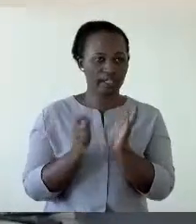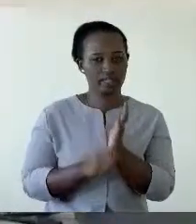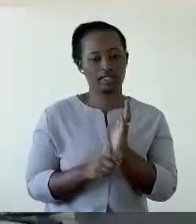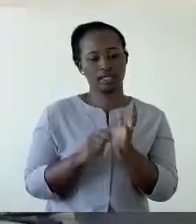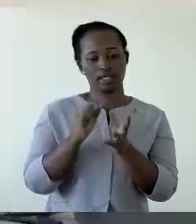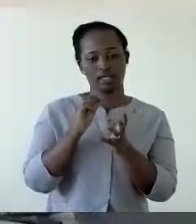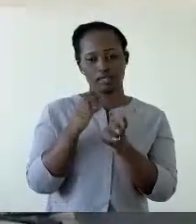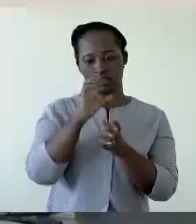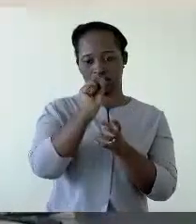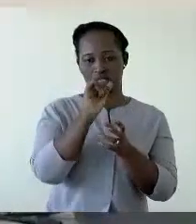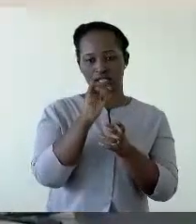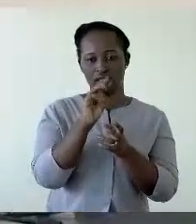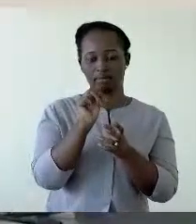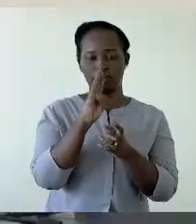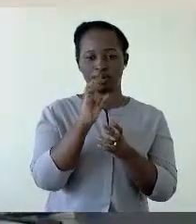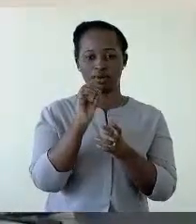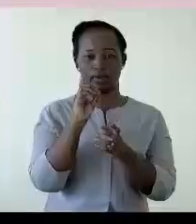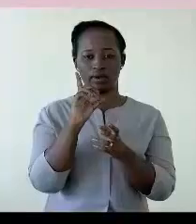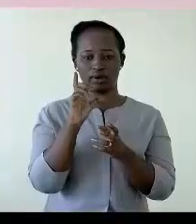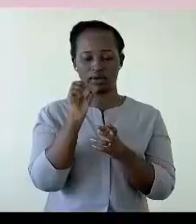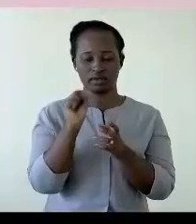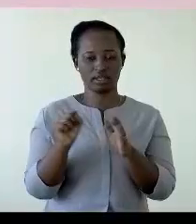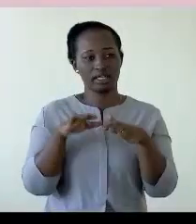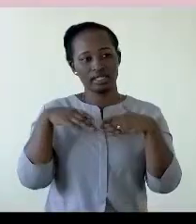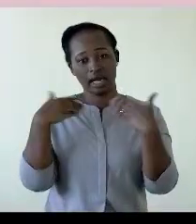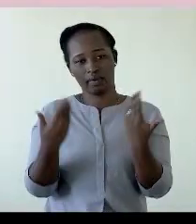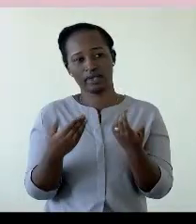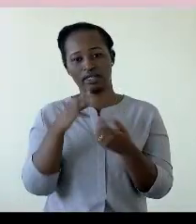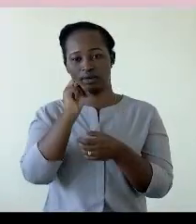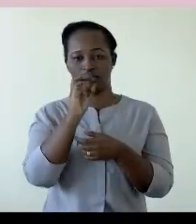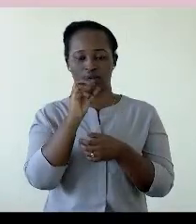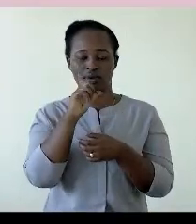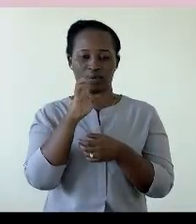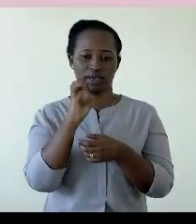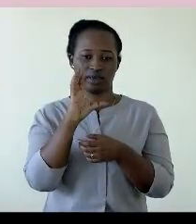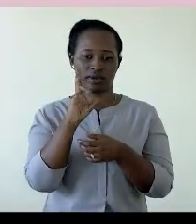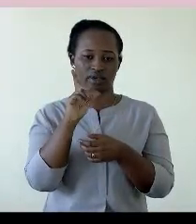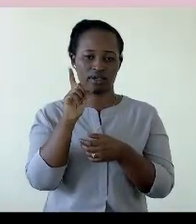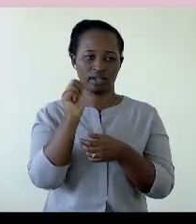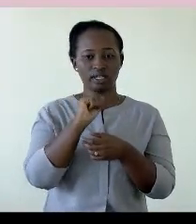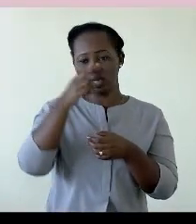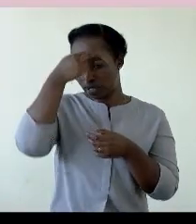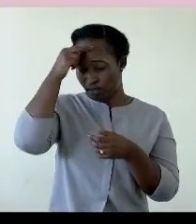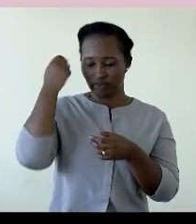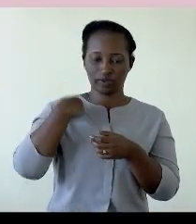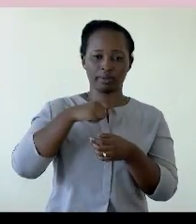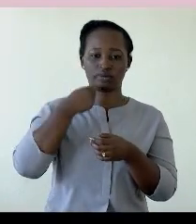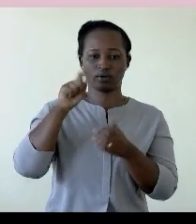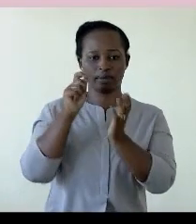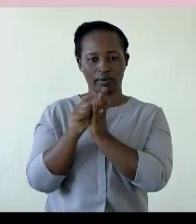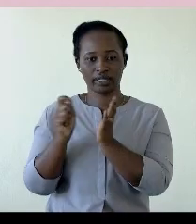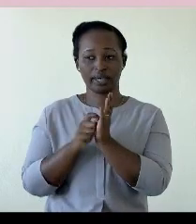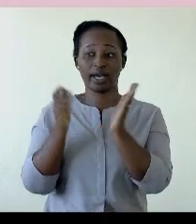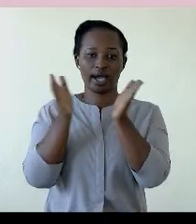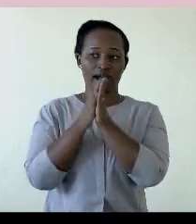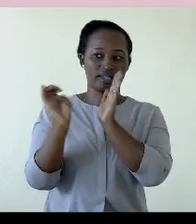the parts forming those compounds. So that is the reason why we have to learn this. And here there is an